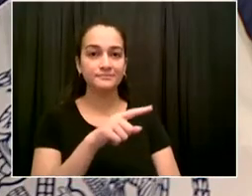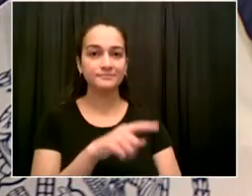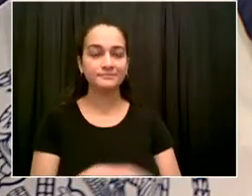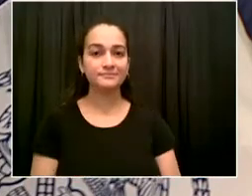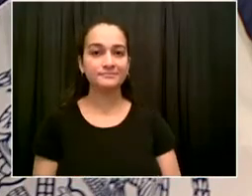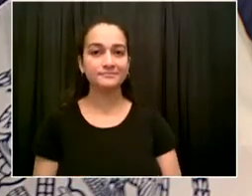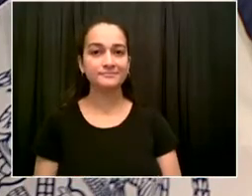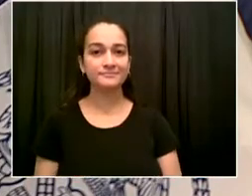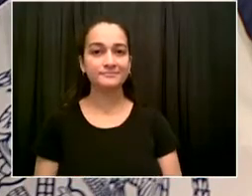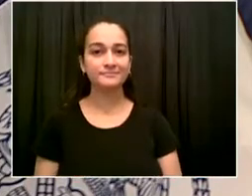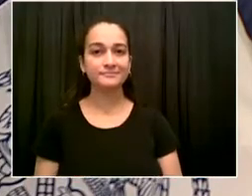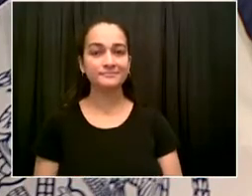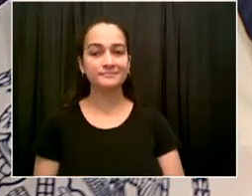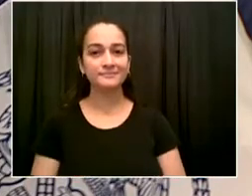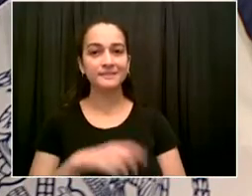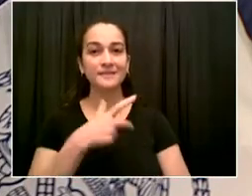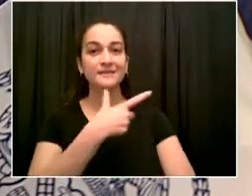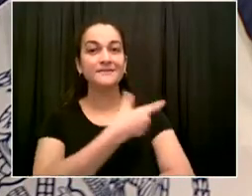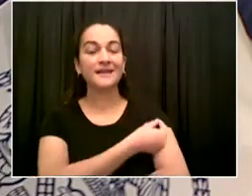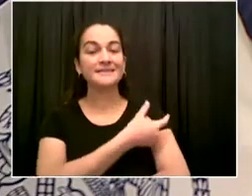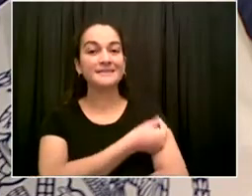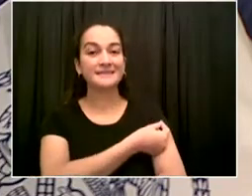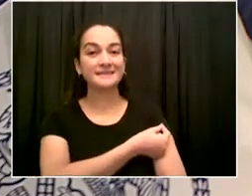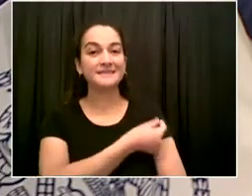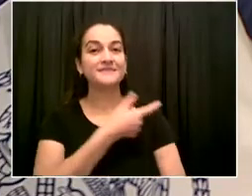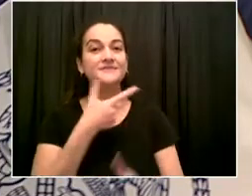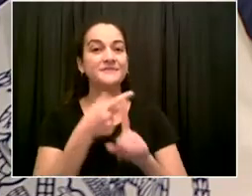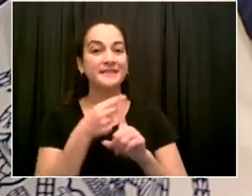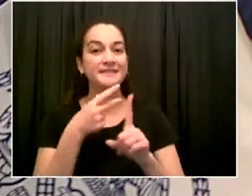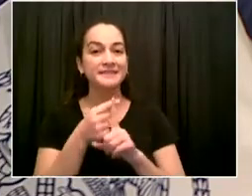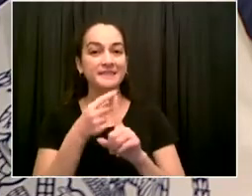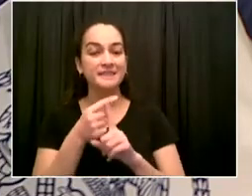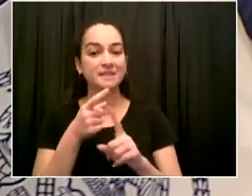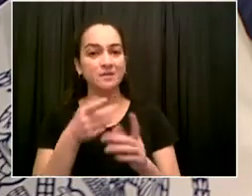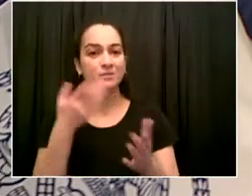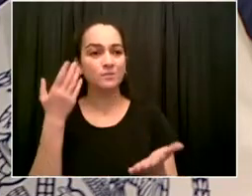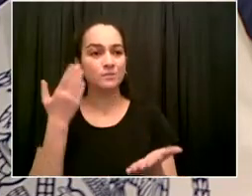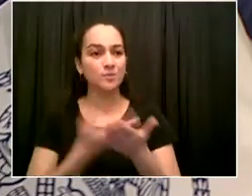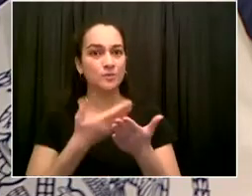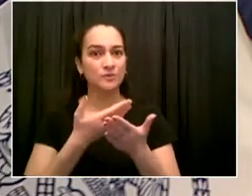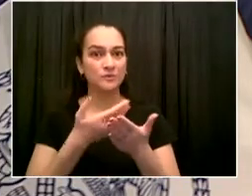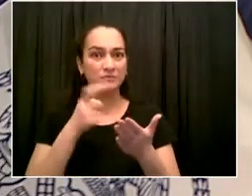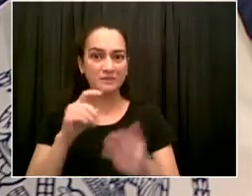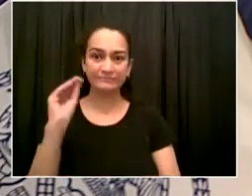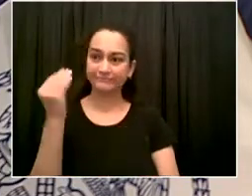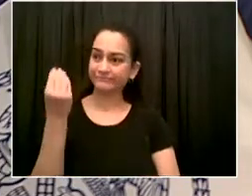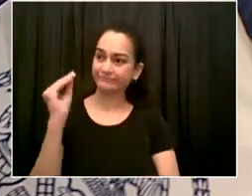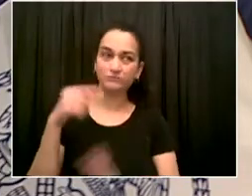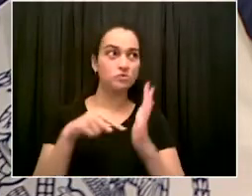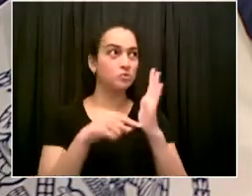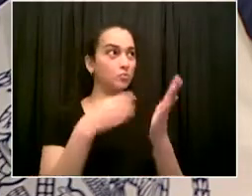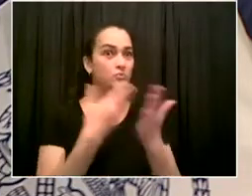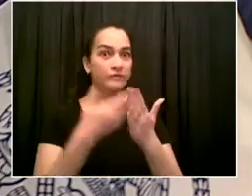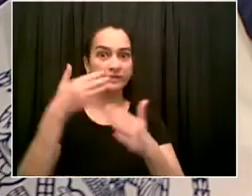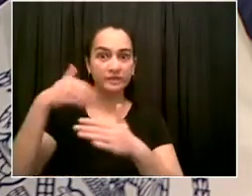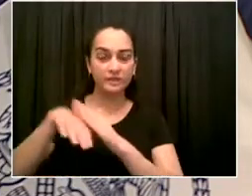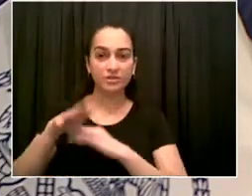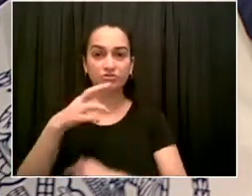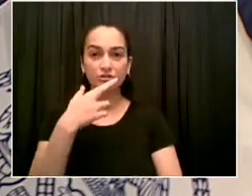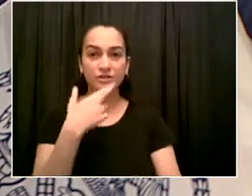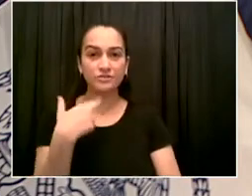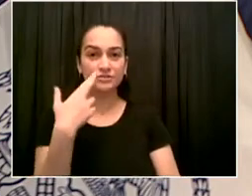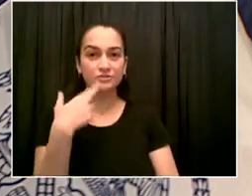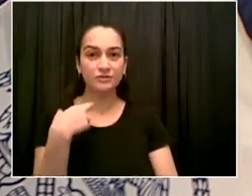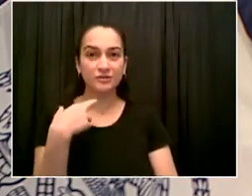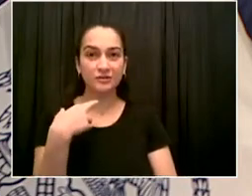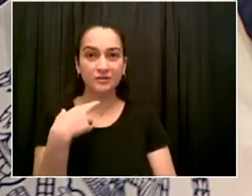and other indoor venues has improved vaccination, but do you have a breakdown of how many New York